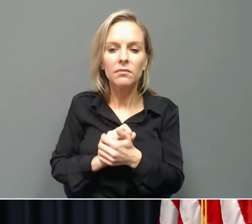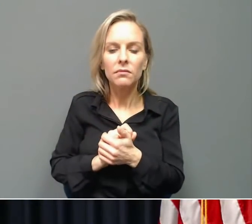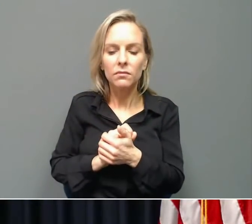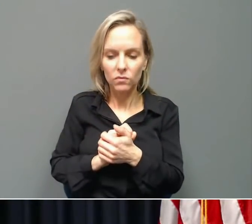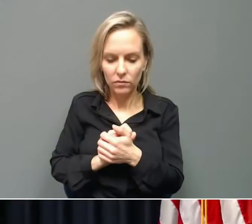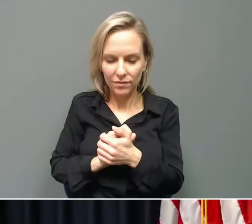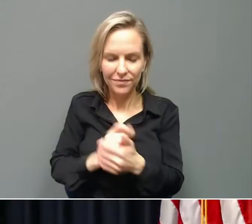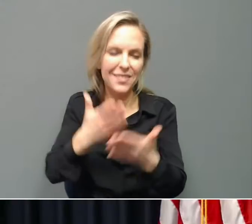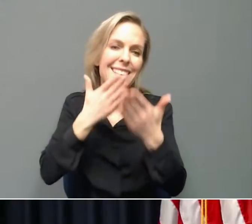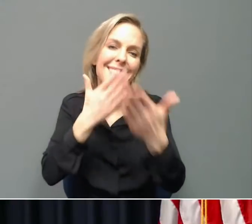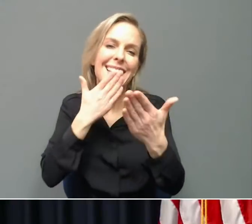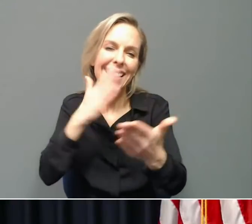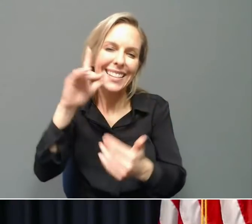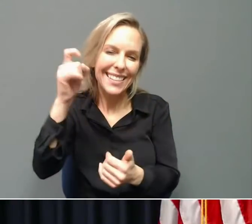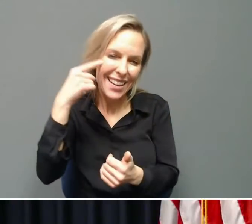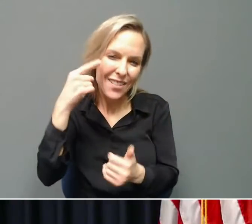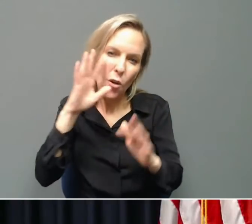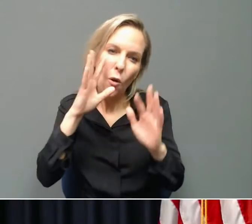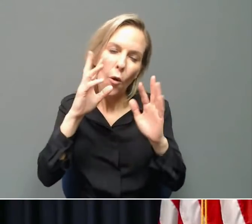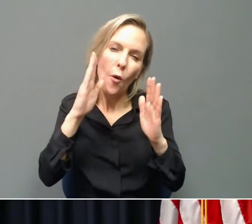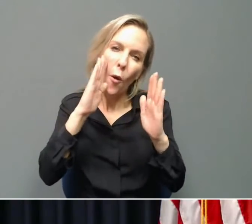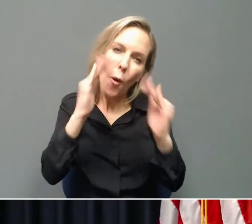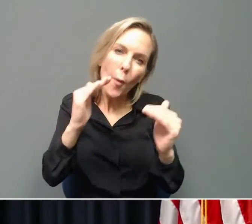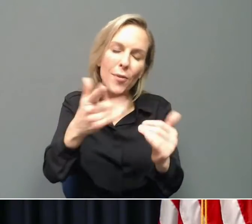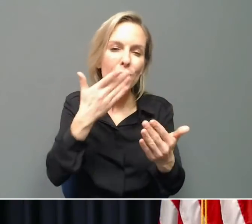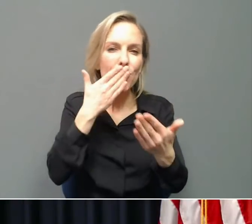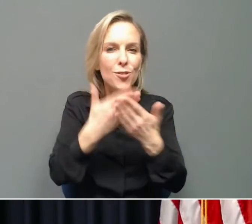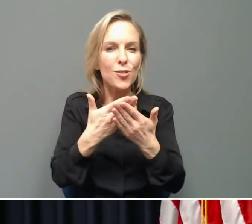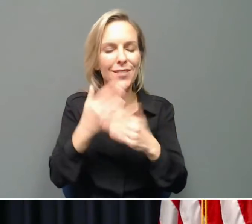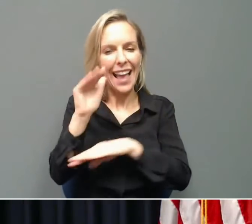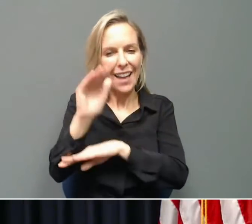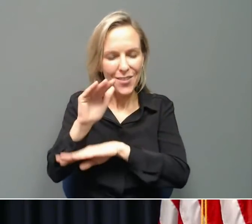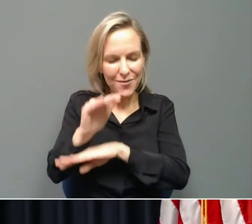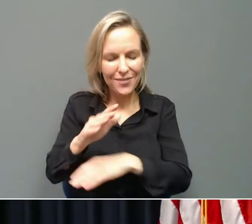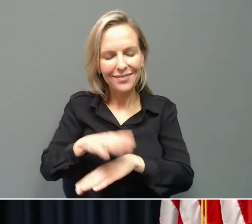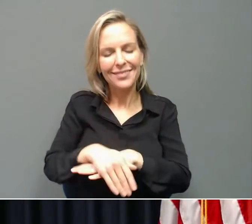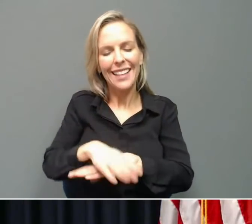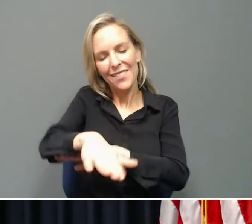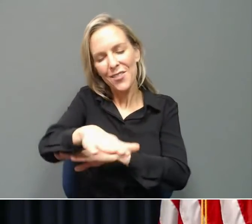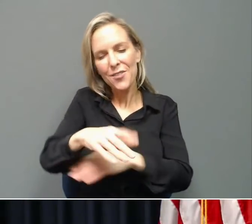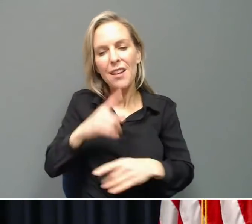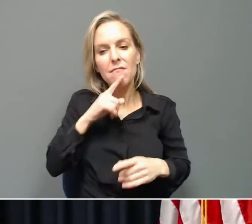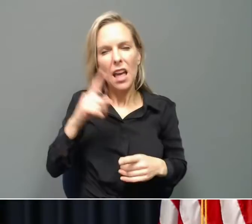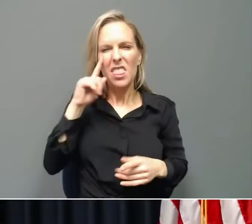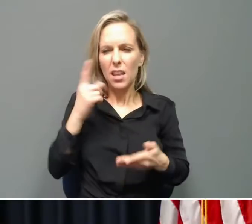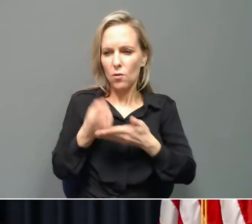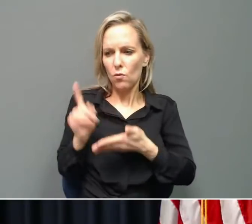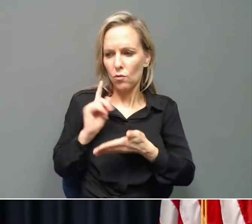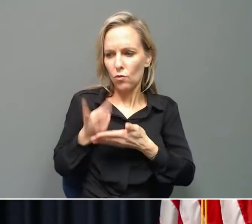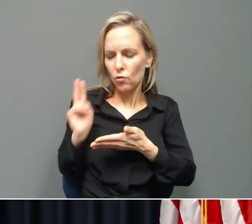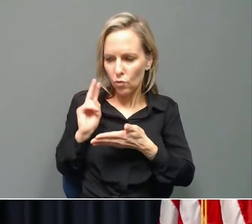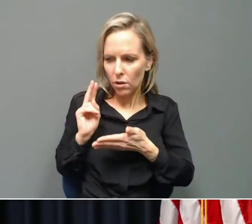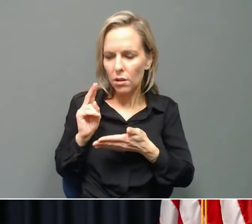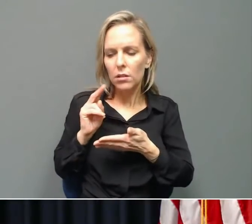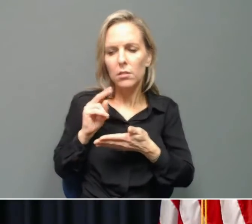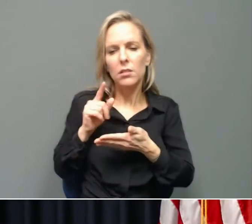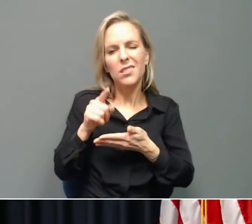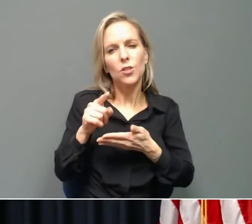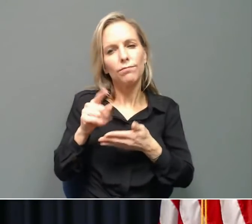Thanks, Governor. Hope you're having a good afternoon. I think a few weeks ago you talked a bit